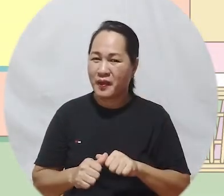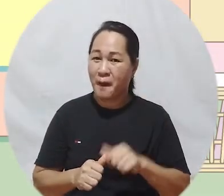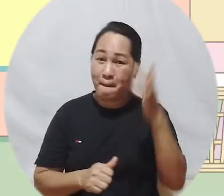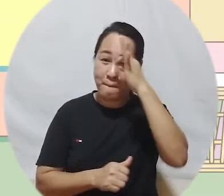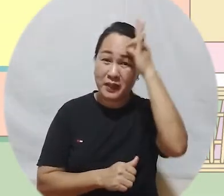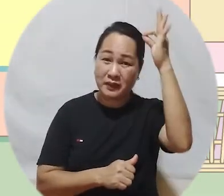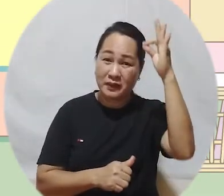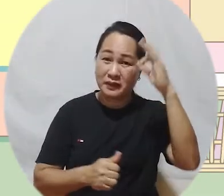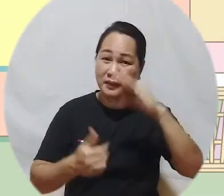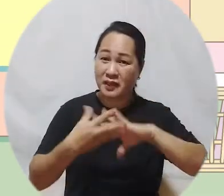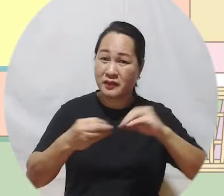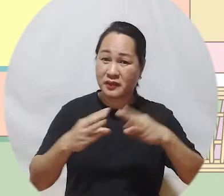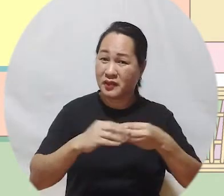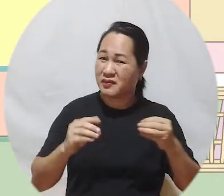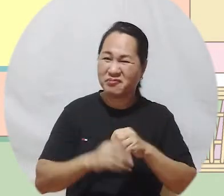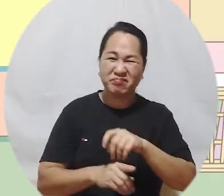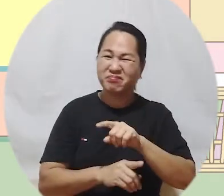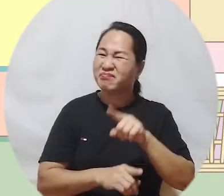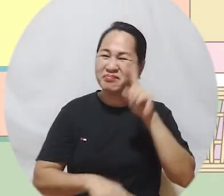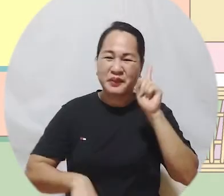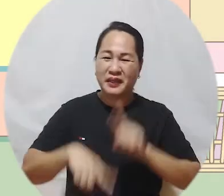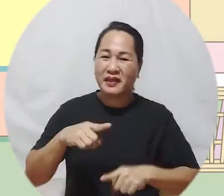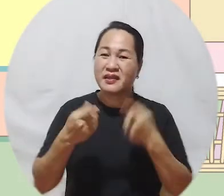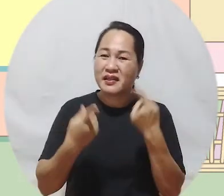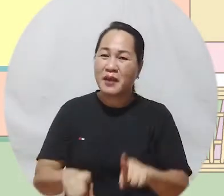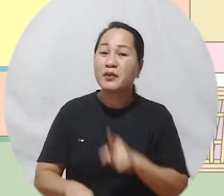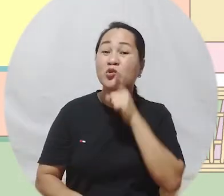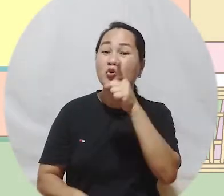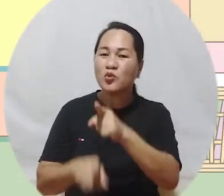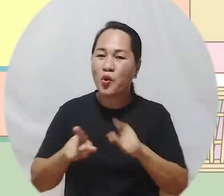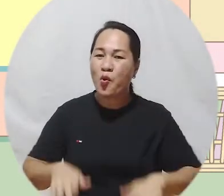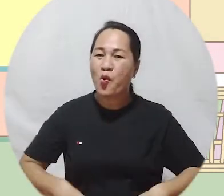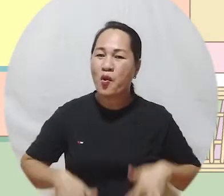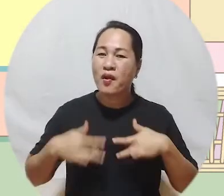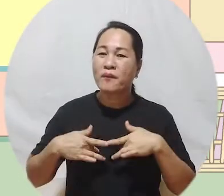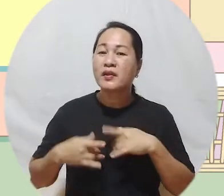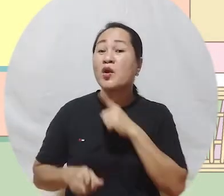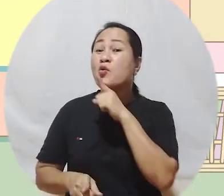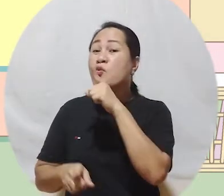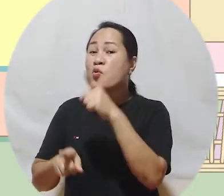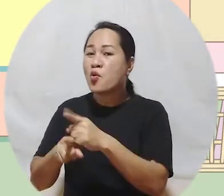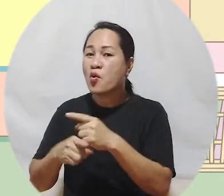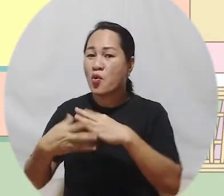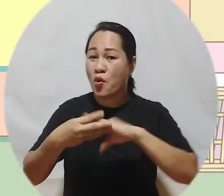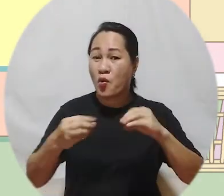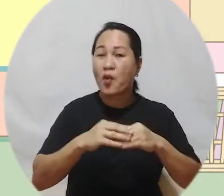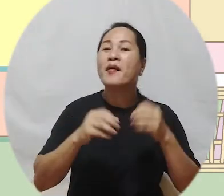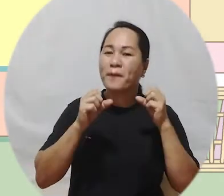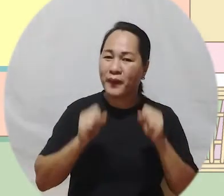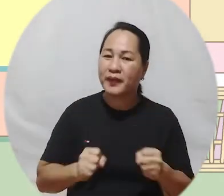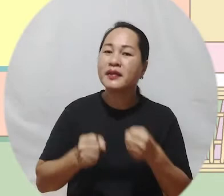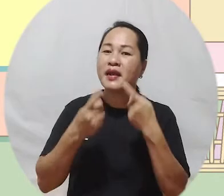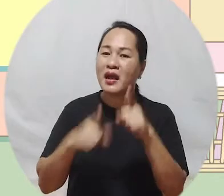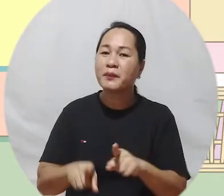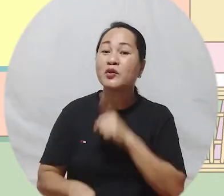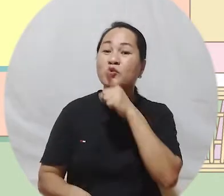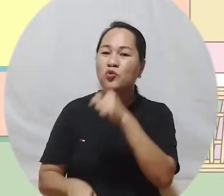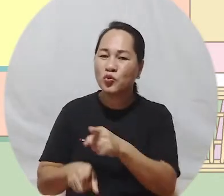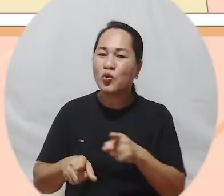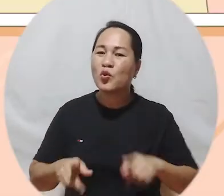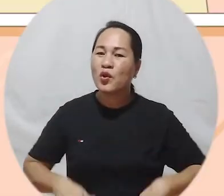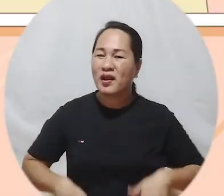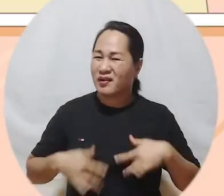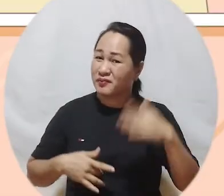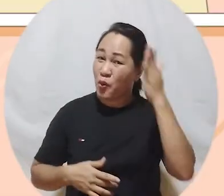remember, fantasy texts are stories that cannot happen in real life, while reality texts are those that can happen in real